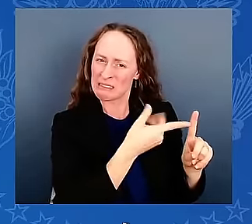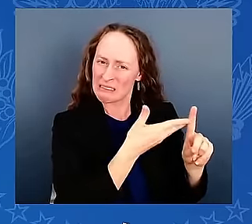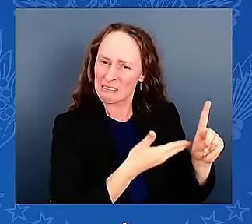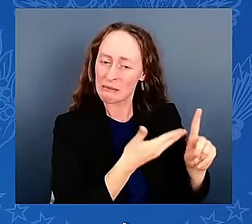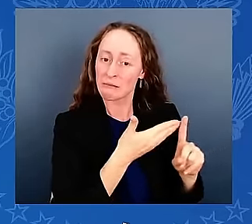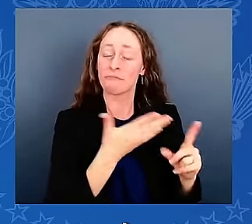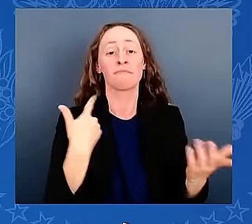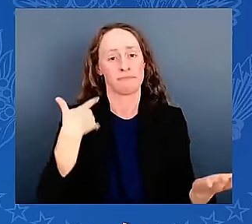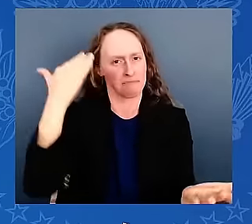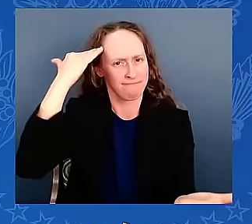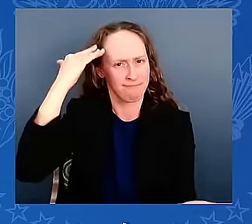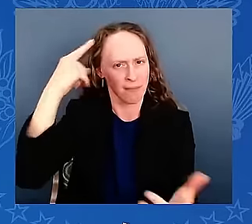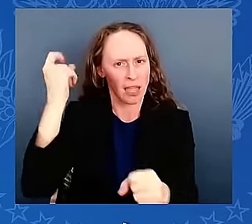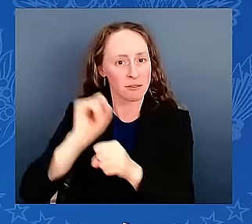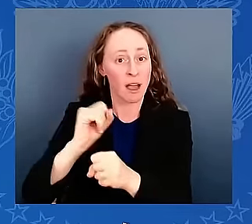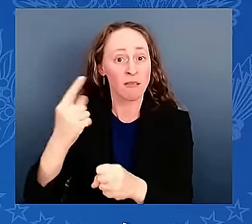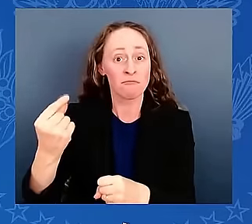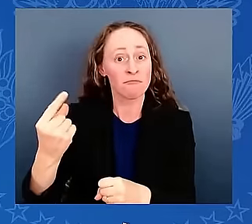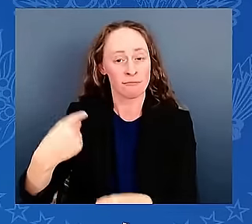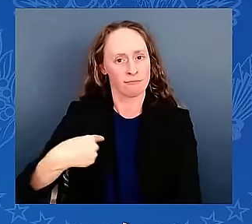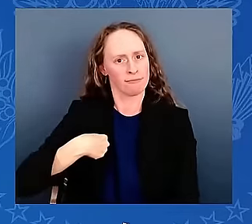United States.